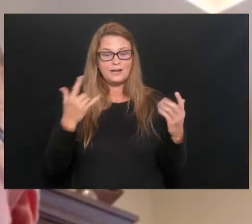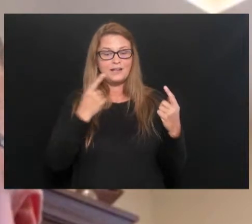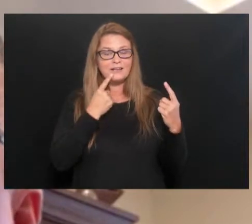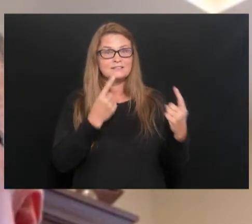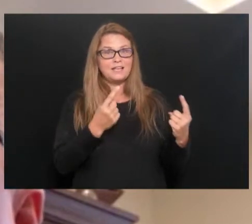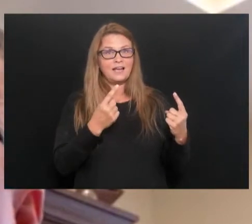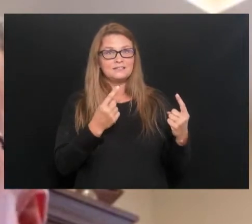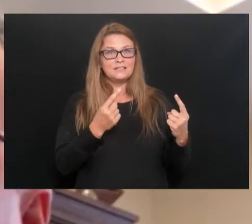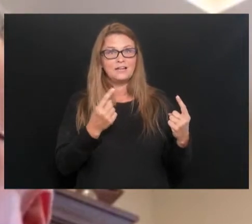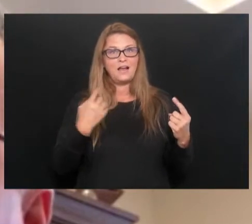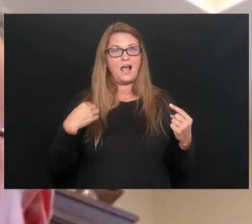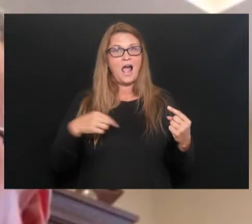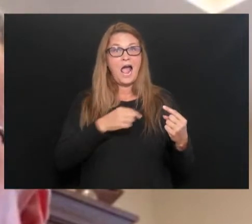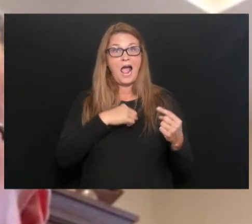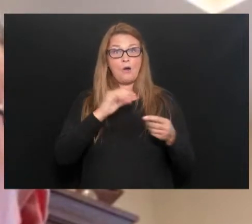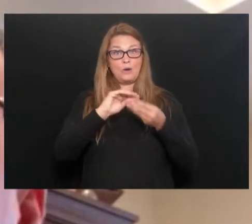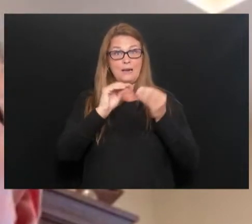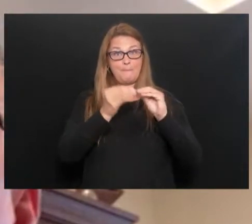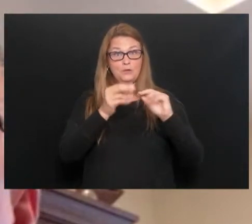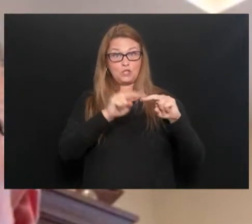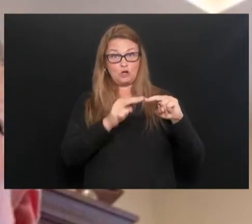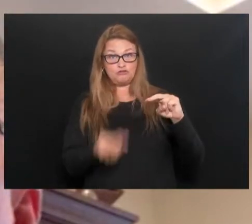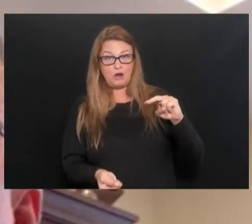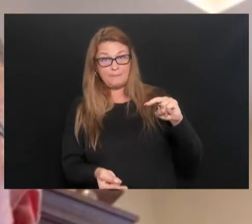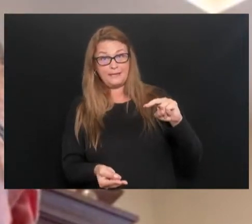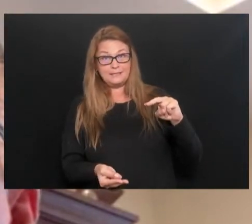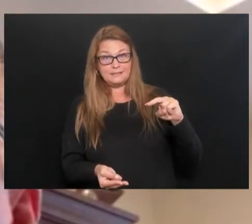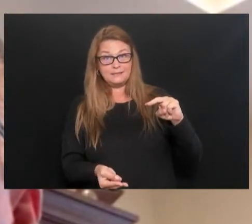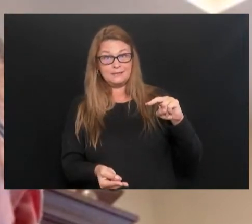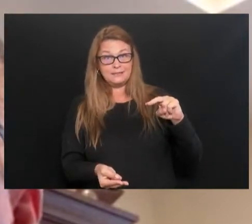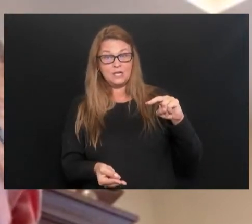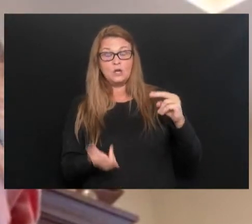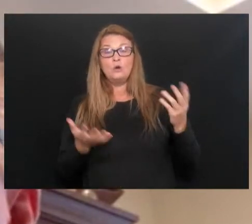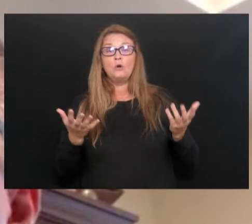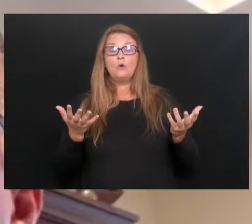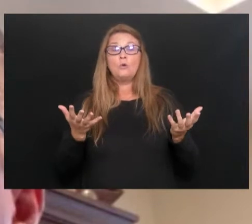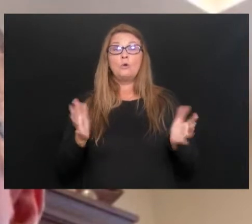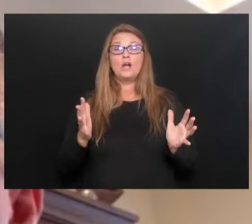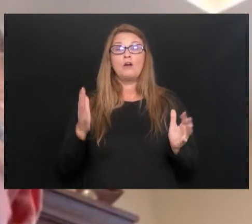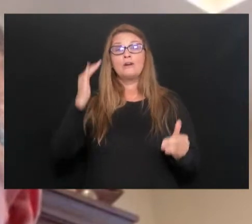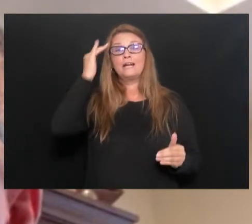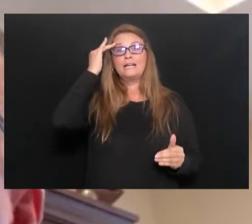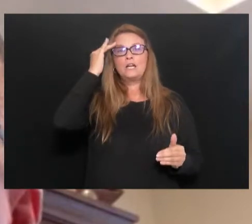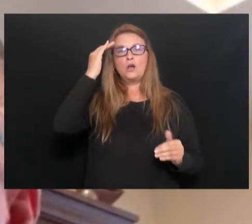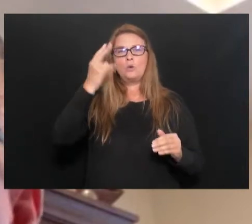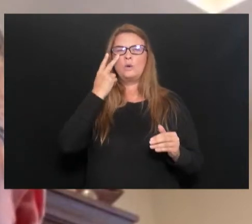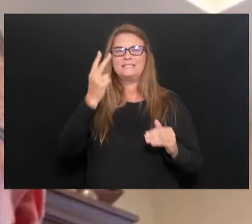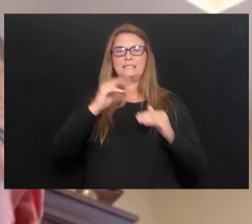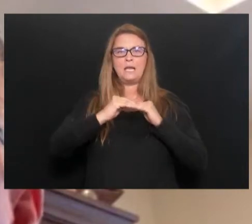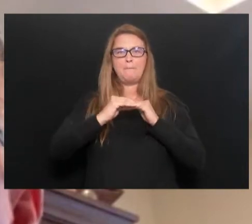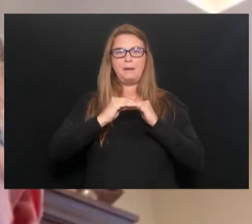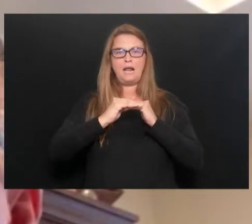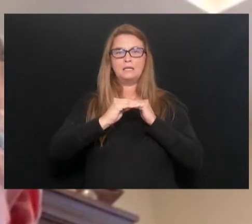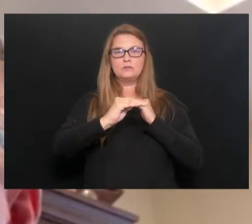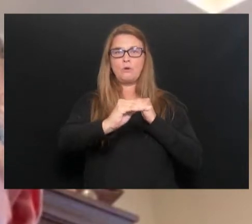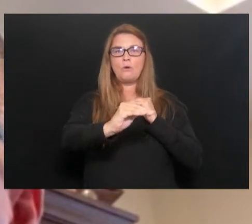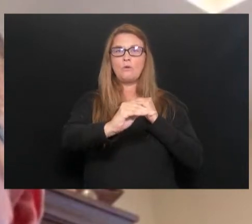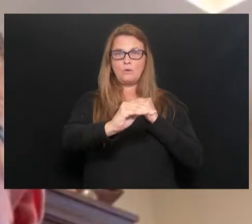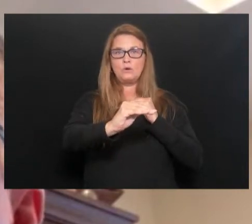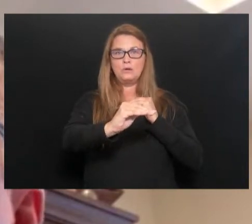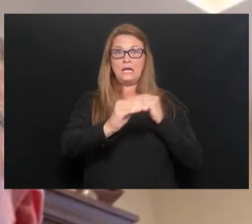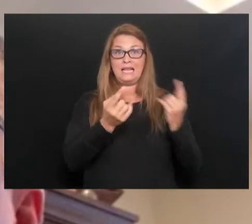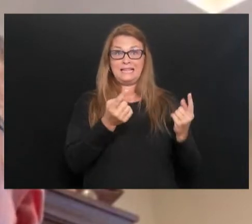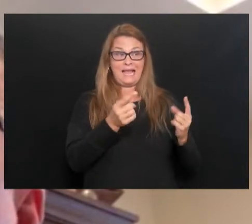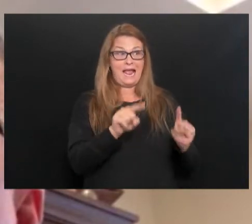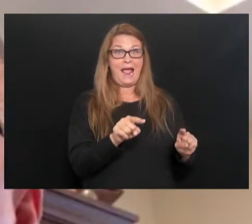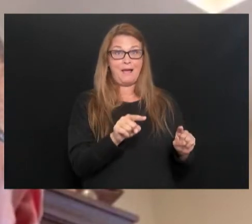while our case numbers are going down, we know that we have a plateau that historically exists with